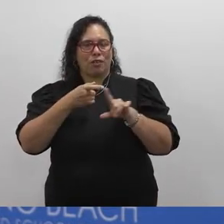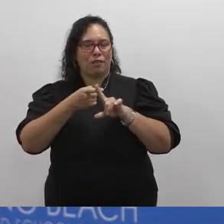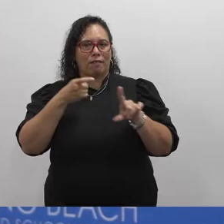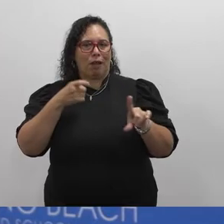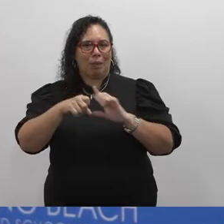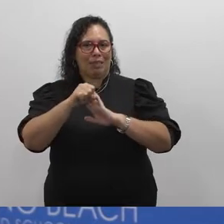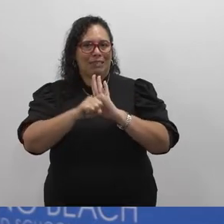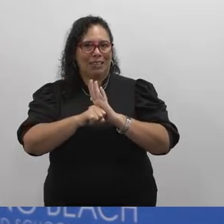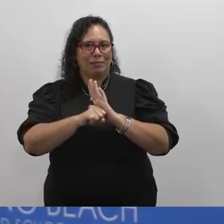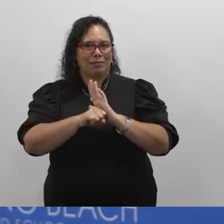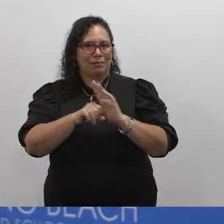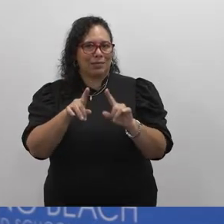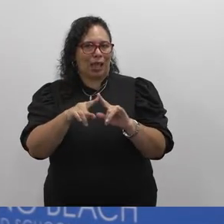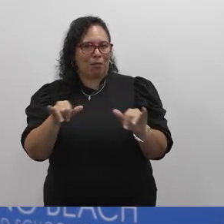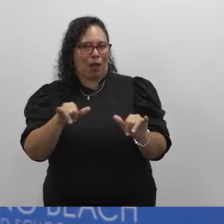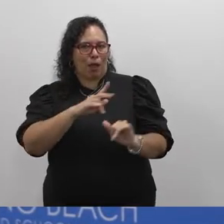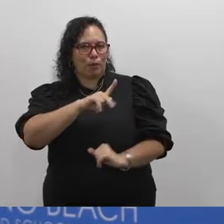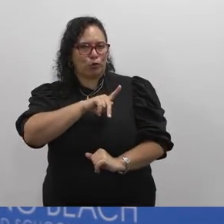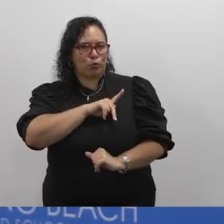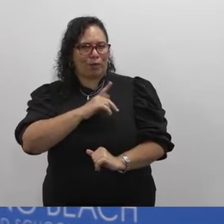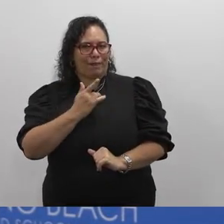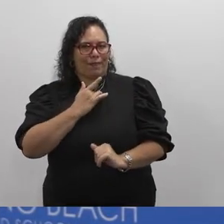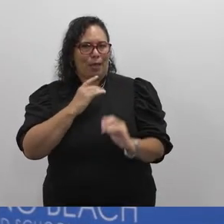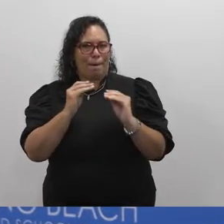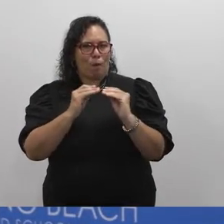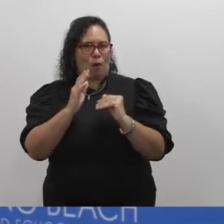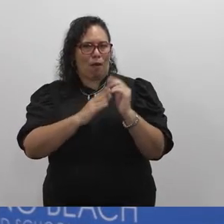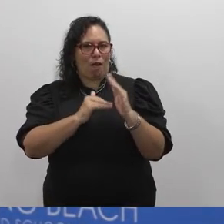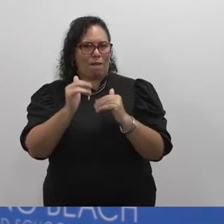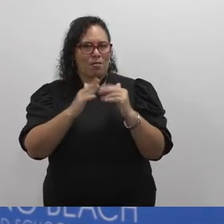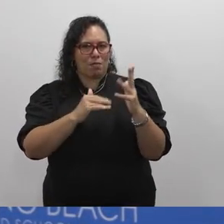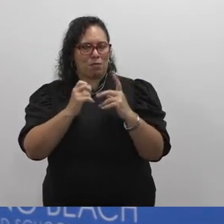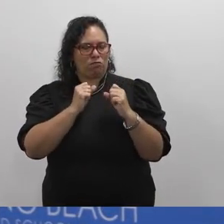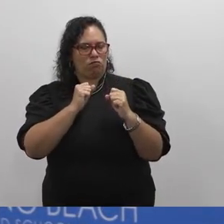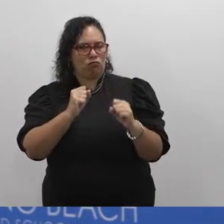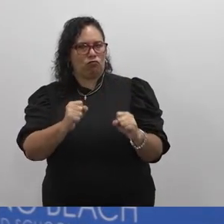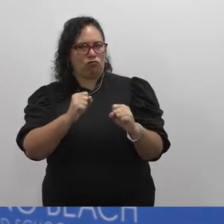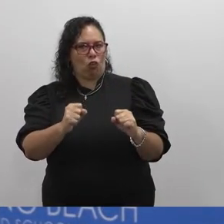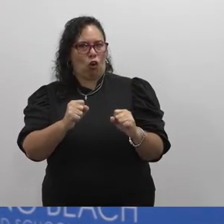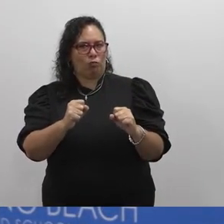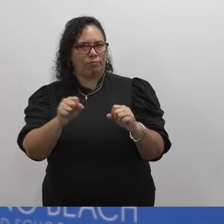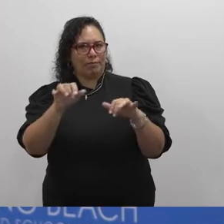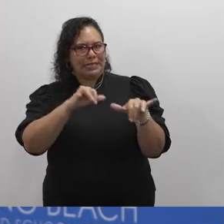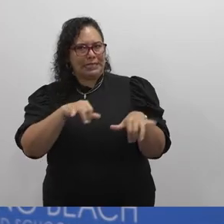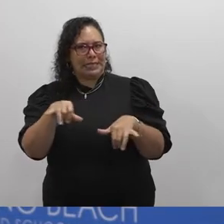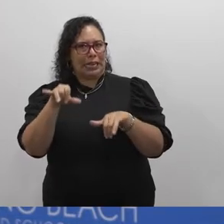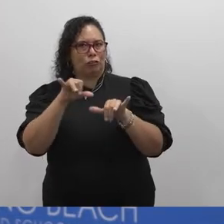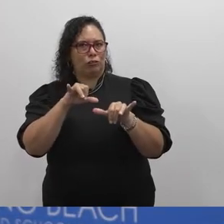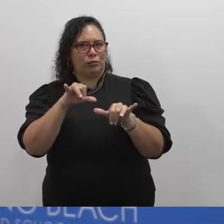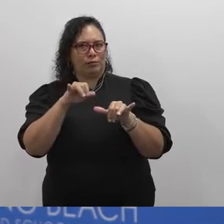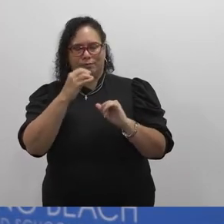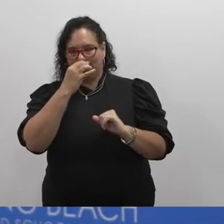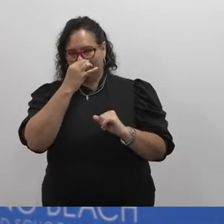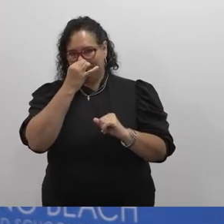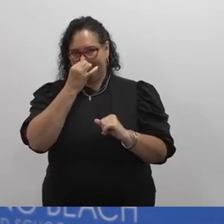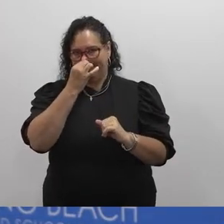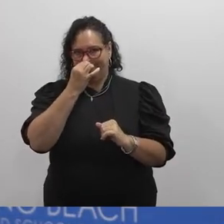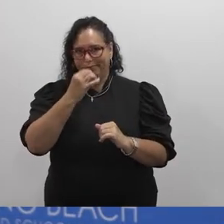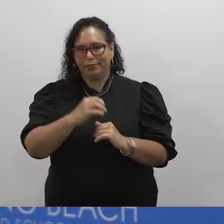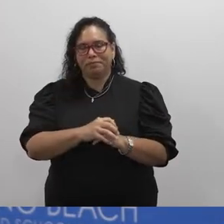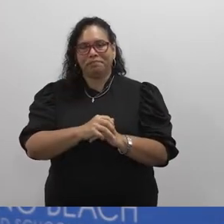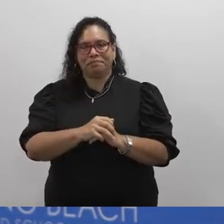same time, I personally would feel more comfortable with having firm standards put in the policy. Sure.